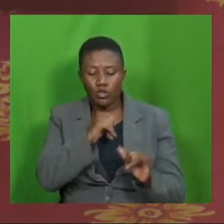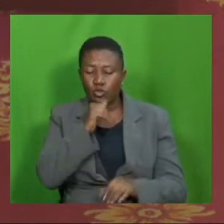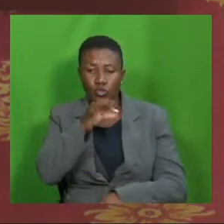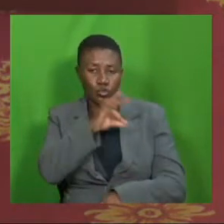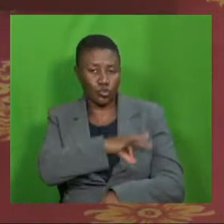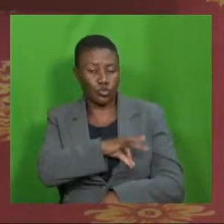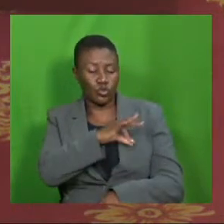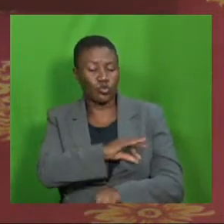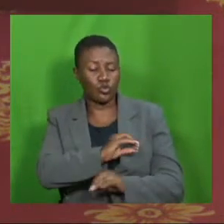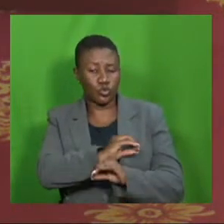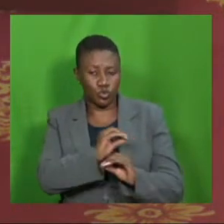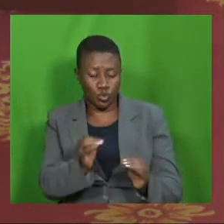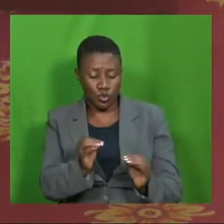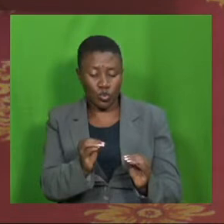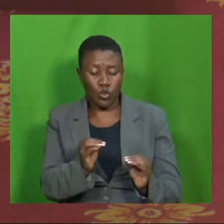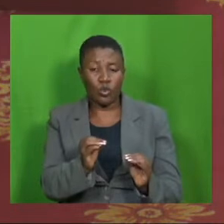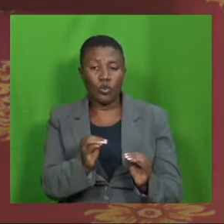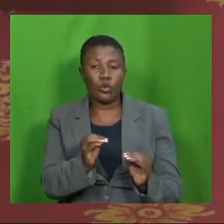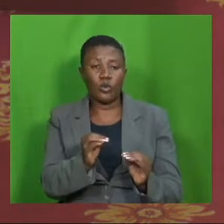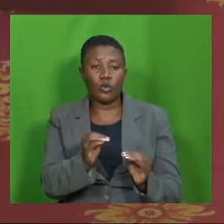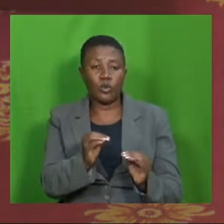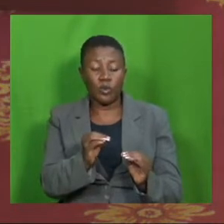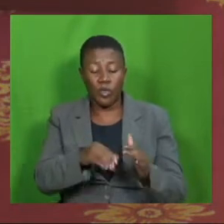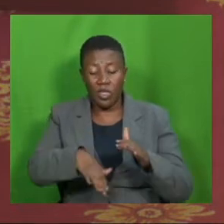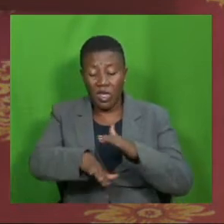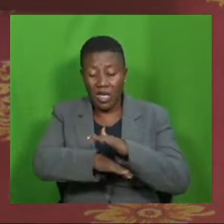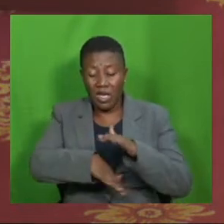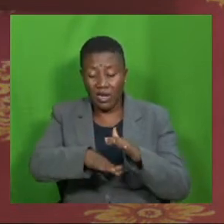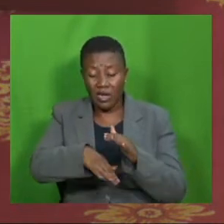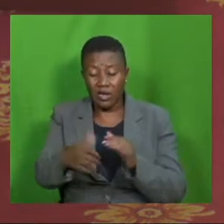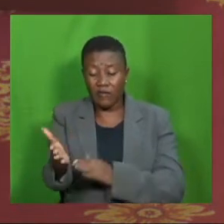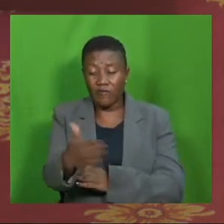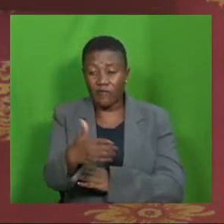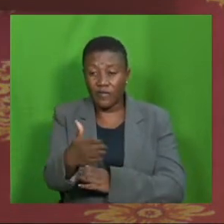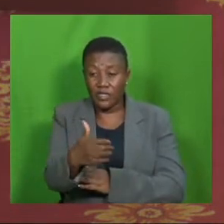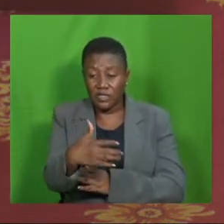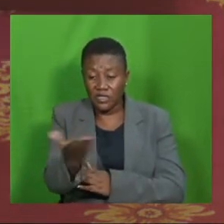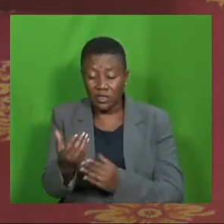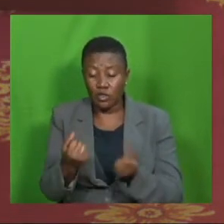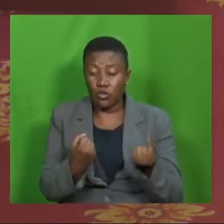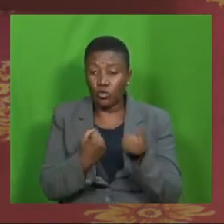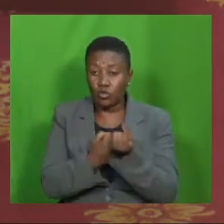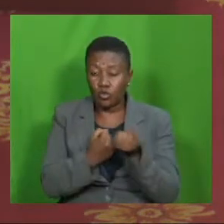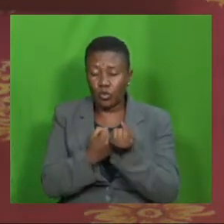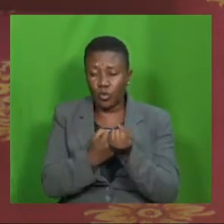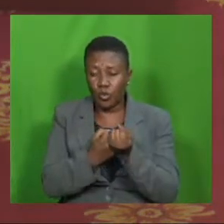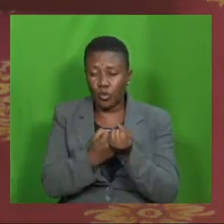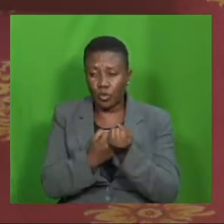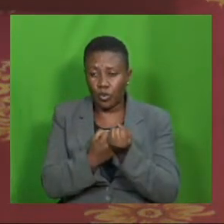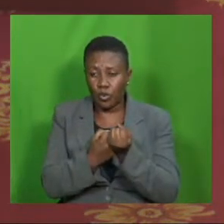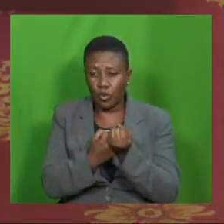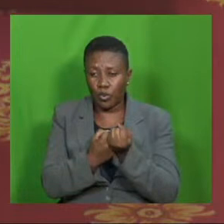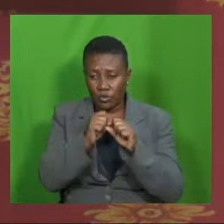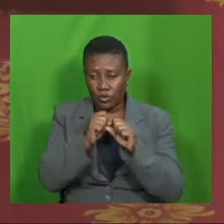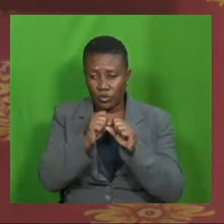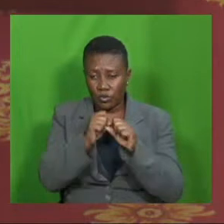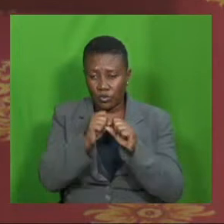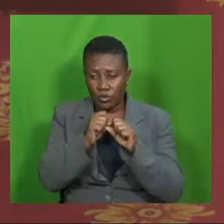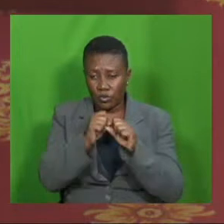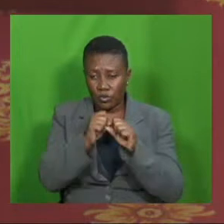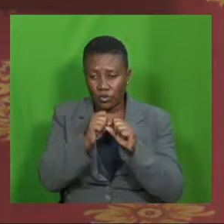this intervention by government under the Fishing Input Support Scheme. Thank you.